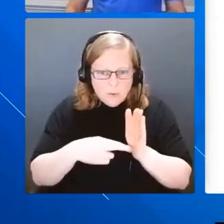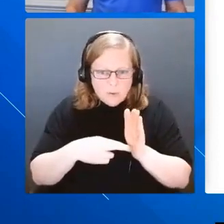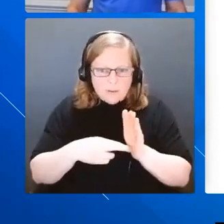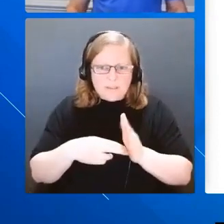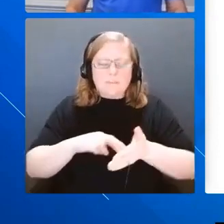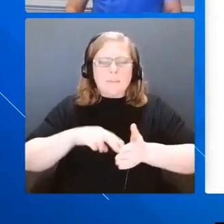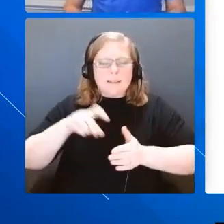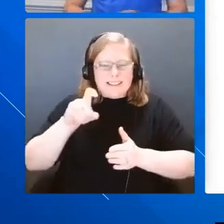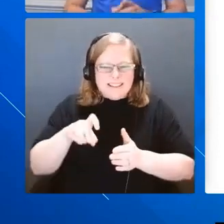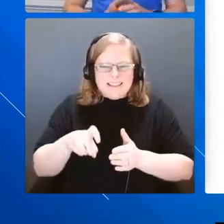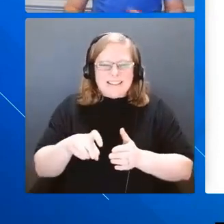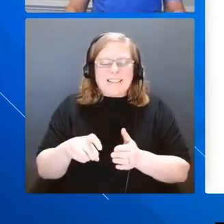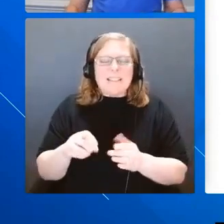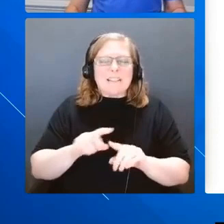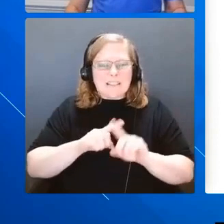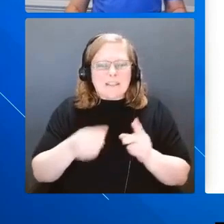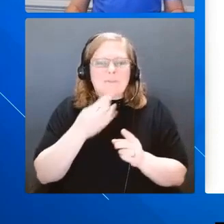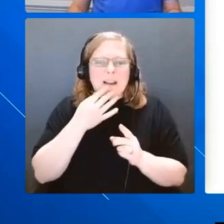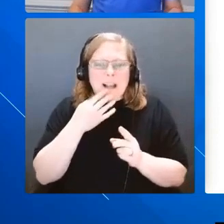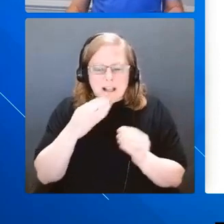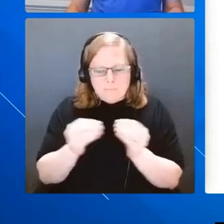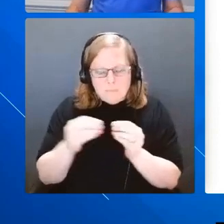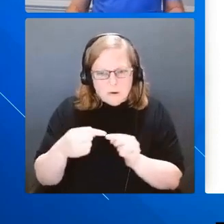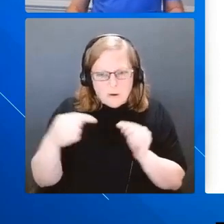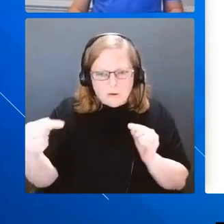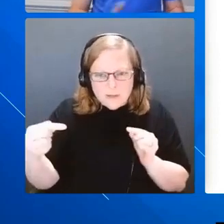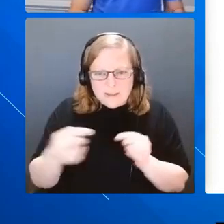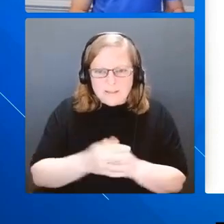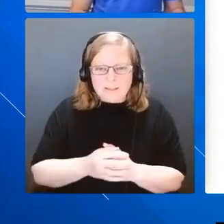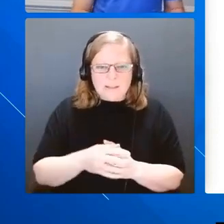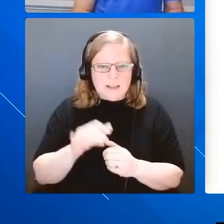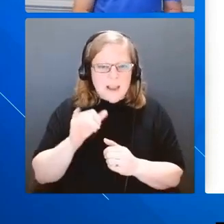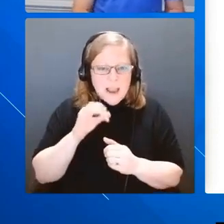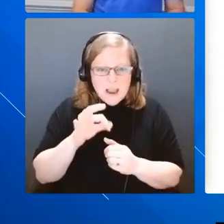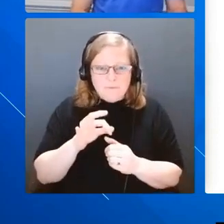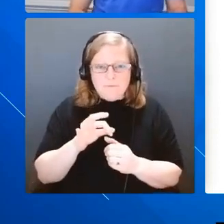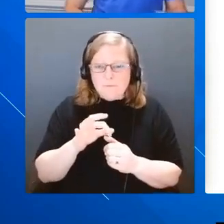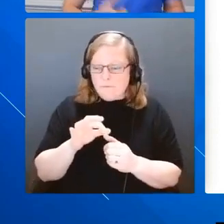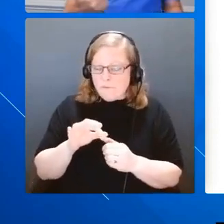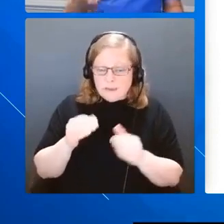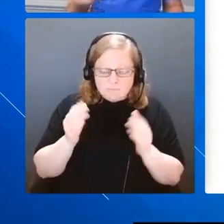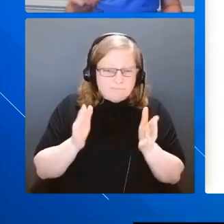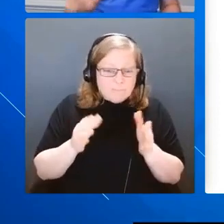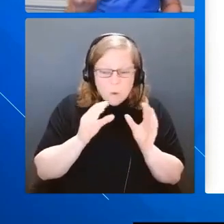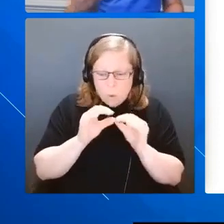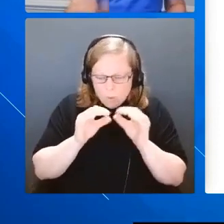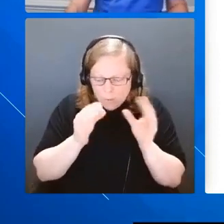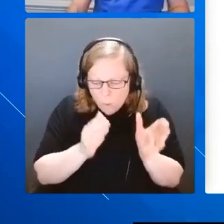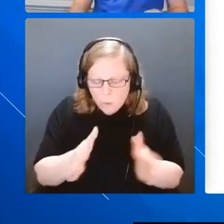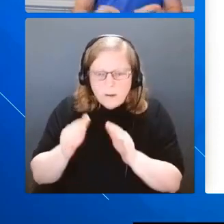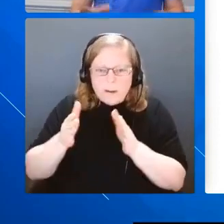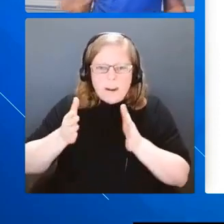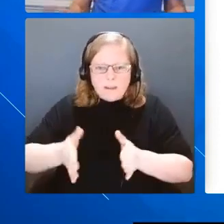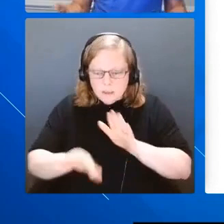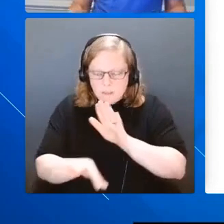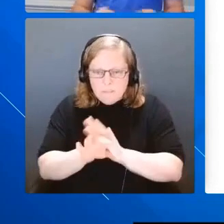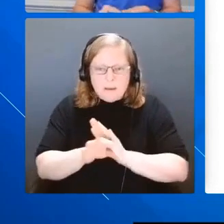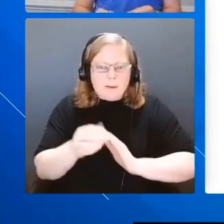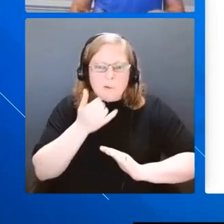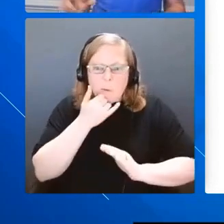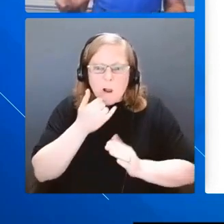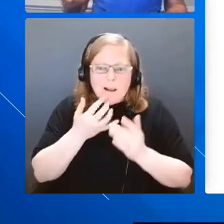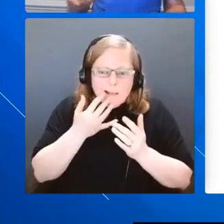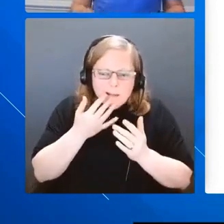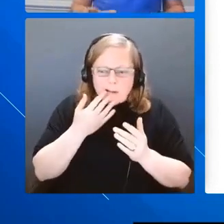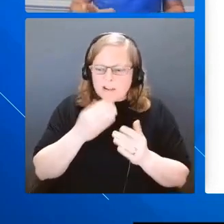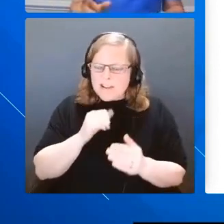It's a built-in feature. Whenever planners pick color with poor contrast, we let them know. We actually now, this page has been slightly updated very